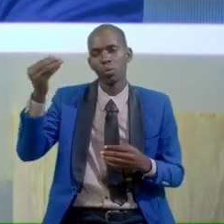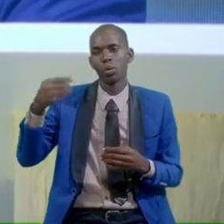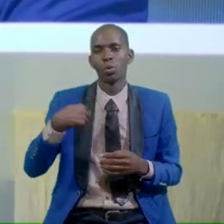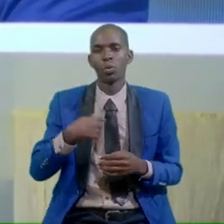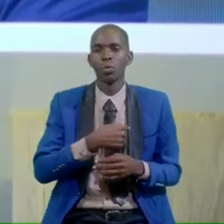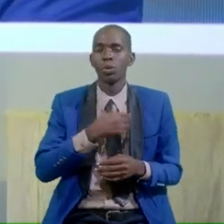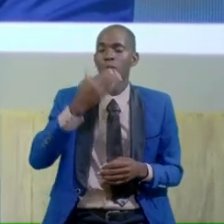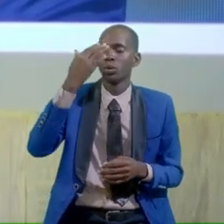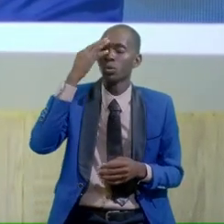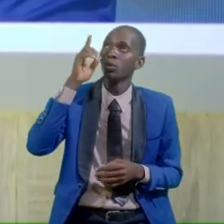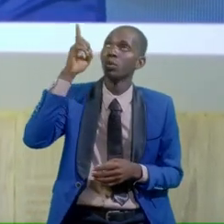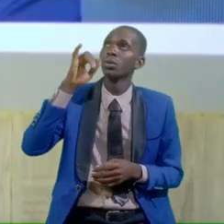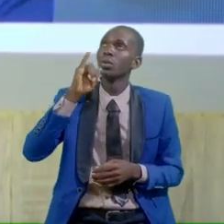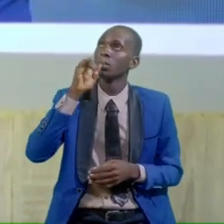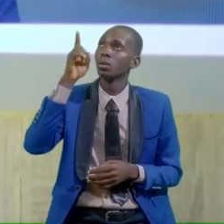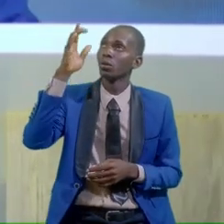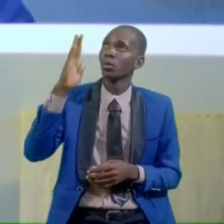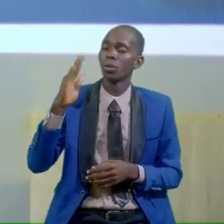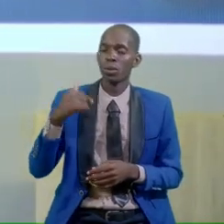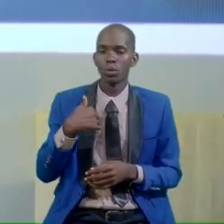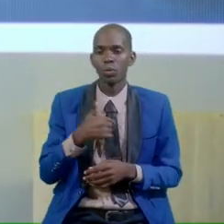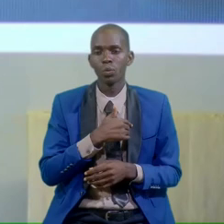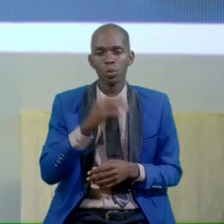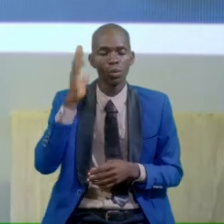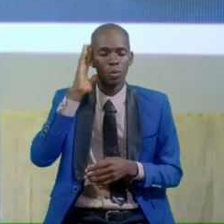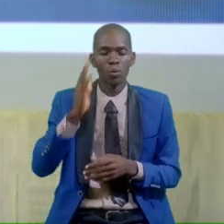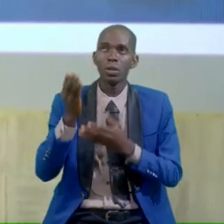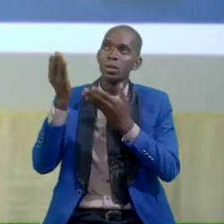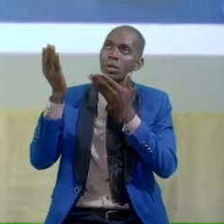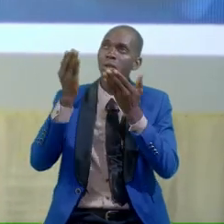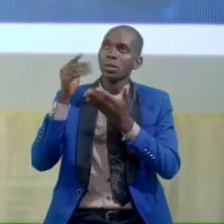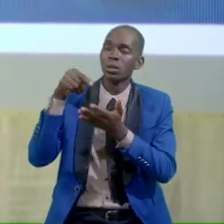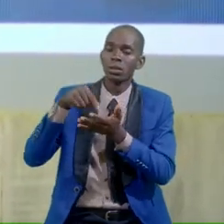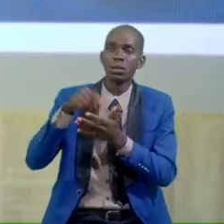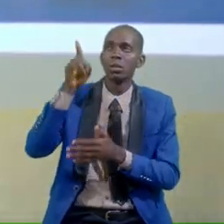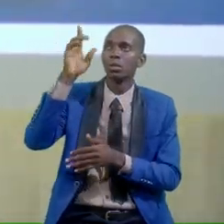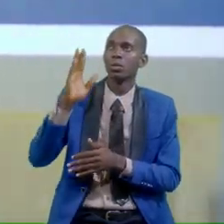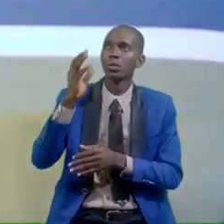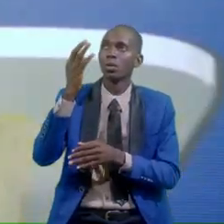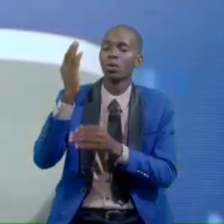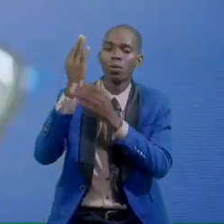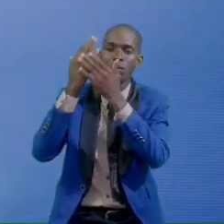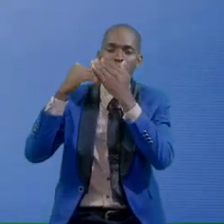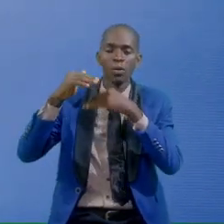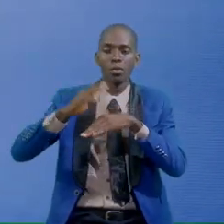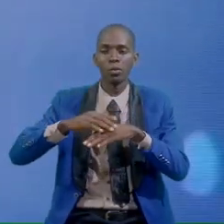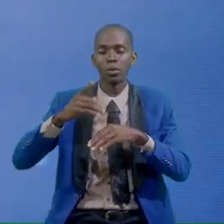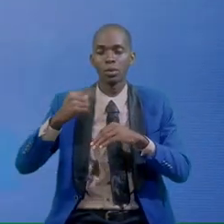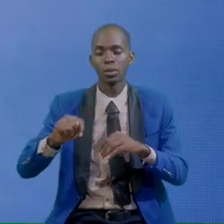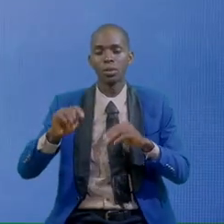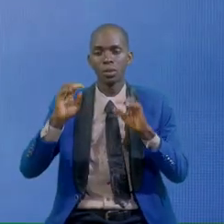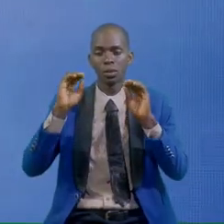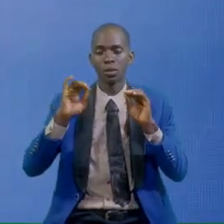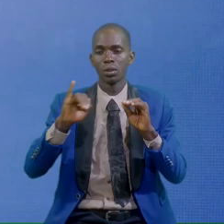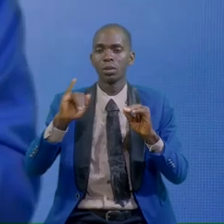God. And we're going to serve this God of heaven. I'm going to divide the message to three parts.